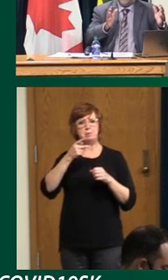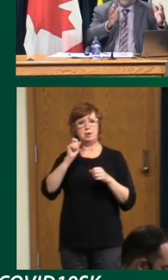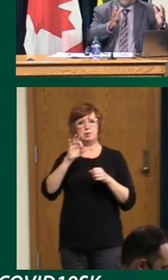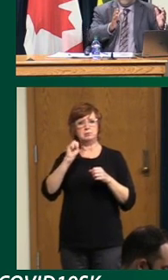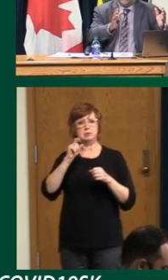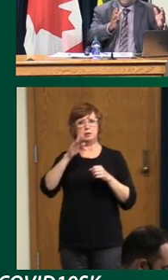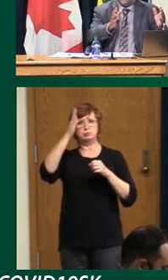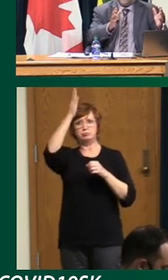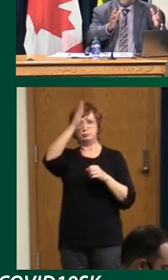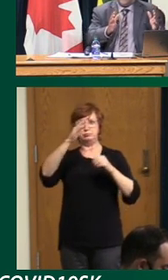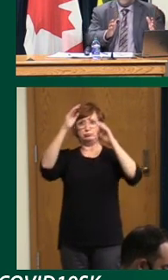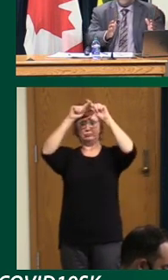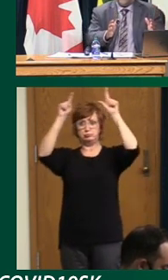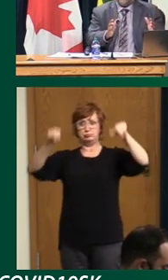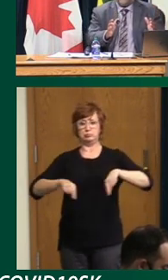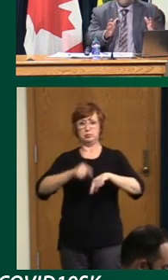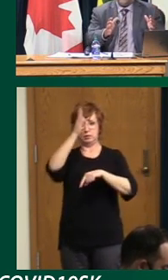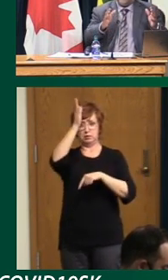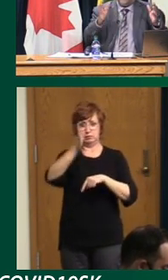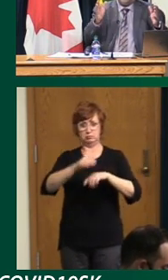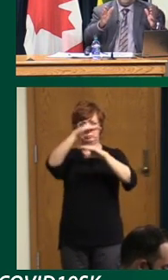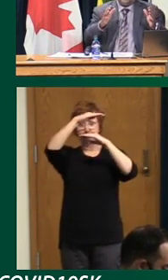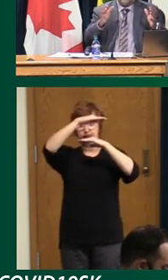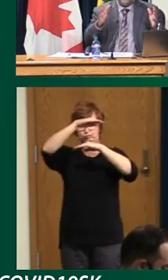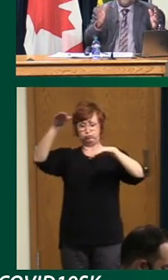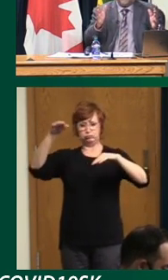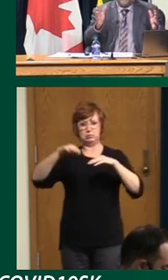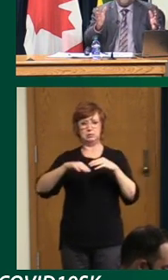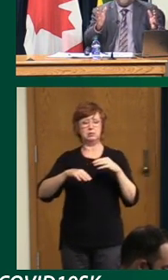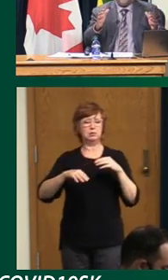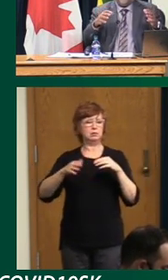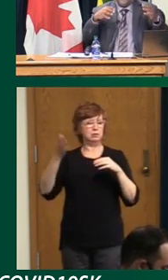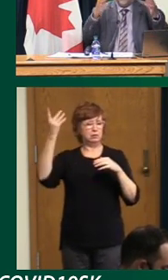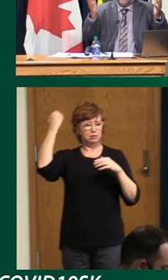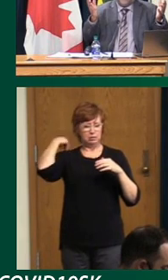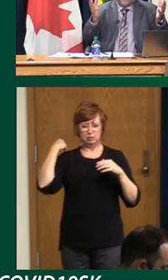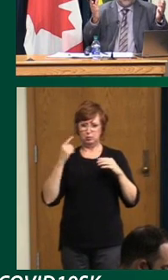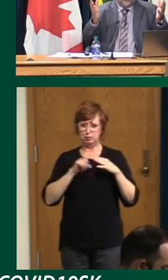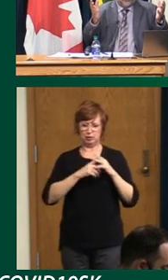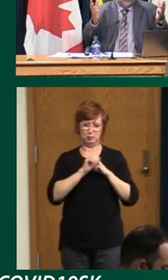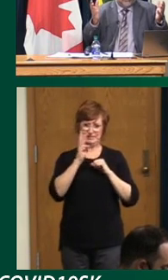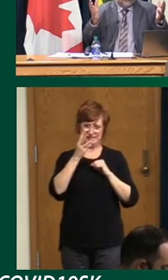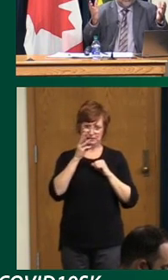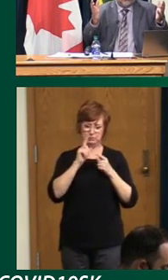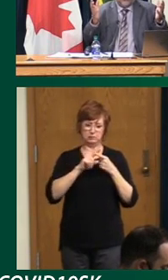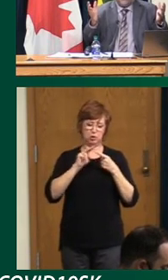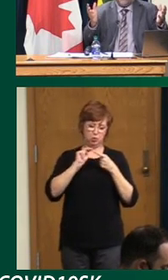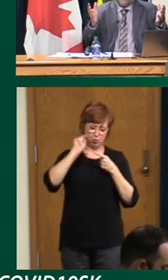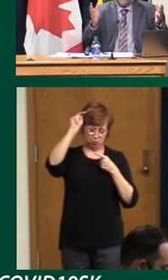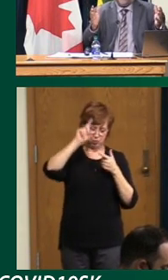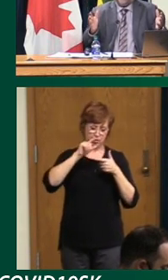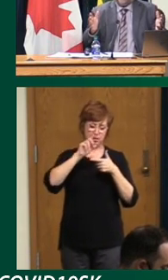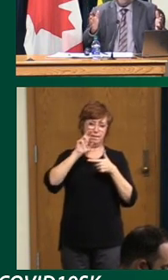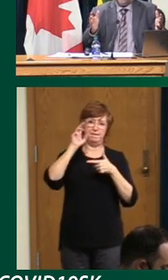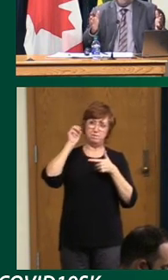our map shows 13 geographies and 32 geographies, but initially we were just showing 6 geographies, the north, the far